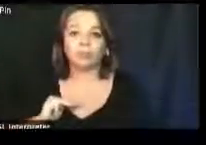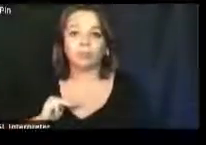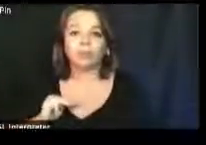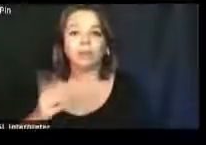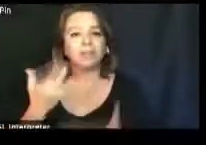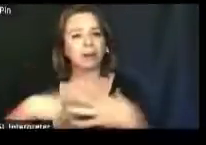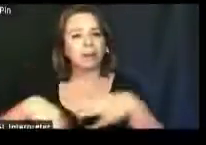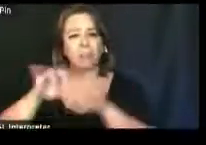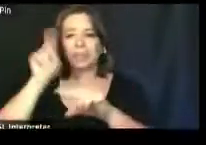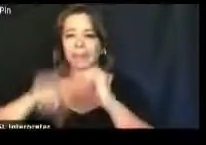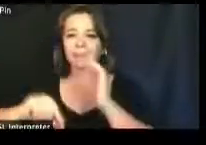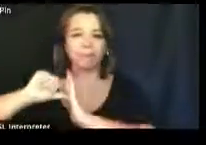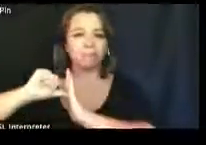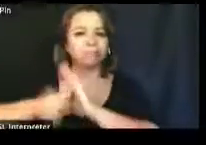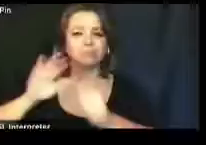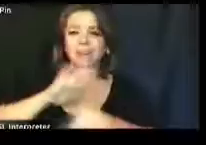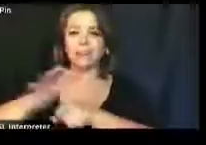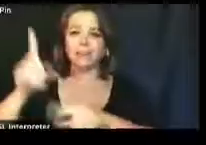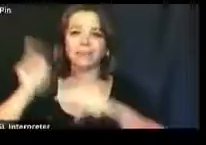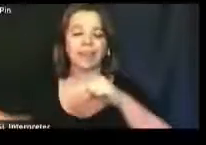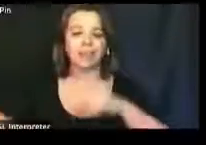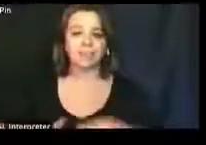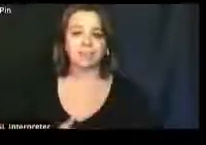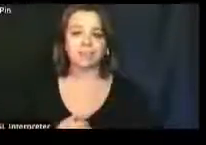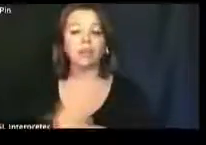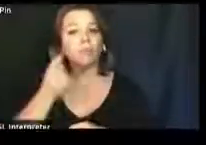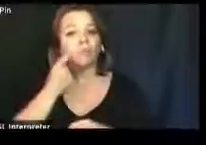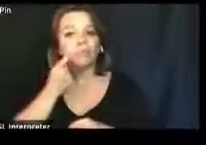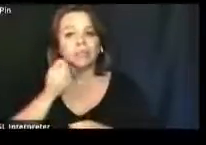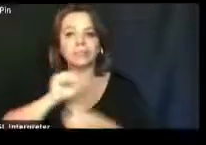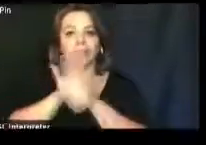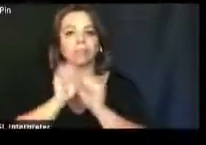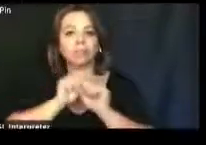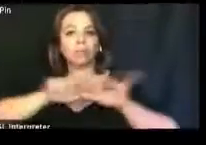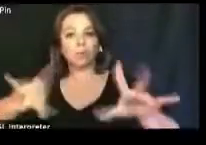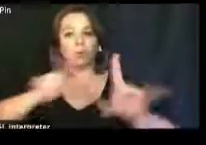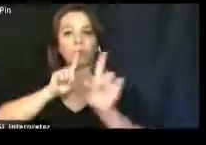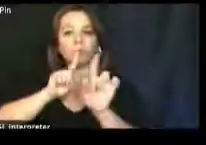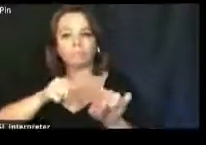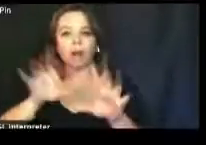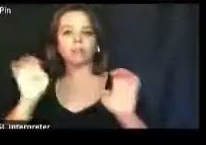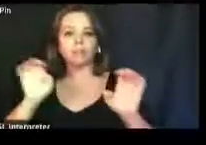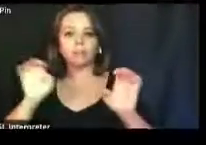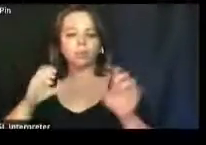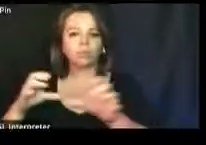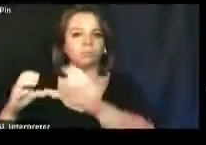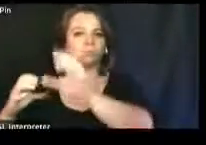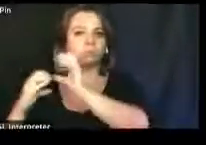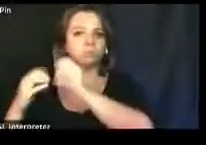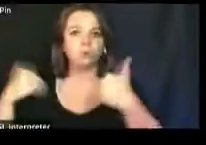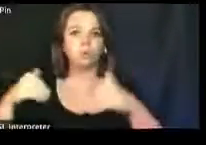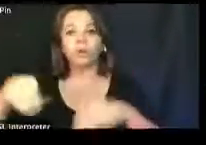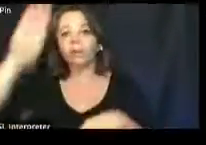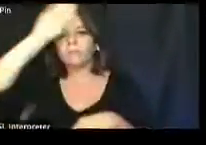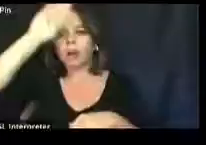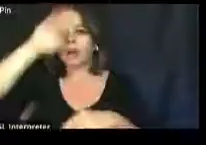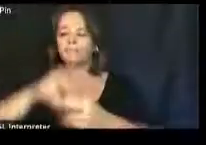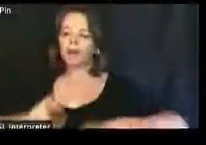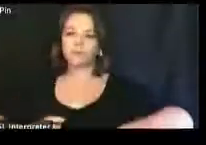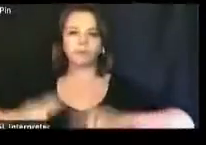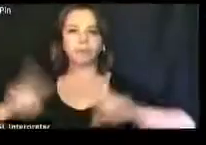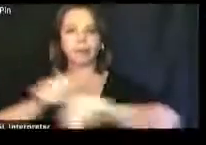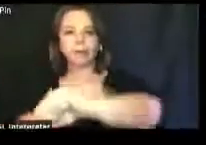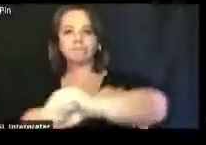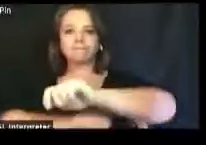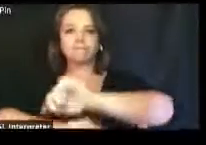overstated. Most recently, with the global COVID-19 response in emergency mode, Long Beach firefighters jumped into action, helping our own